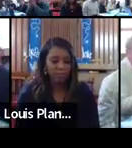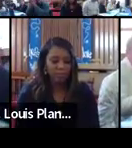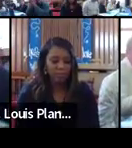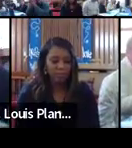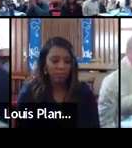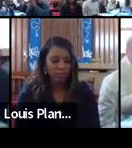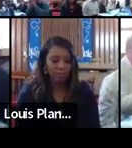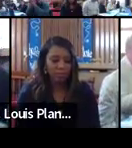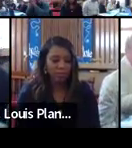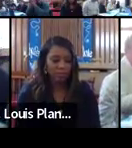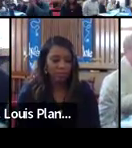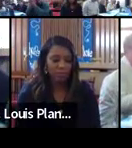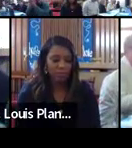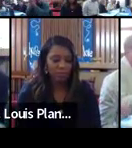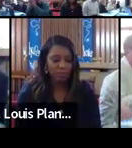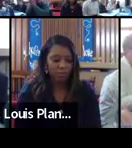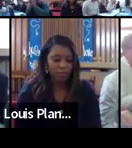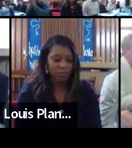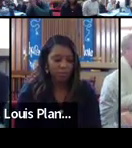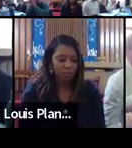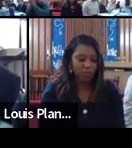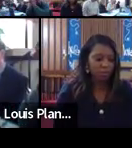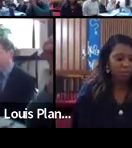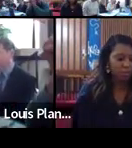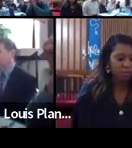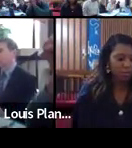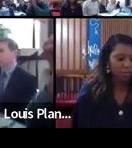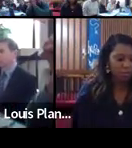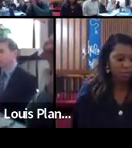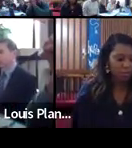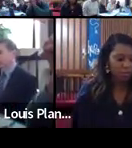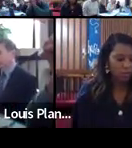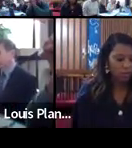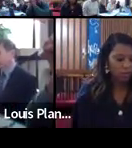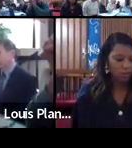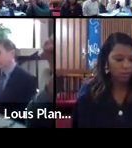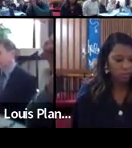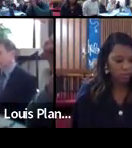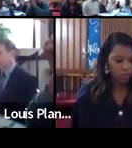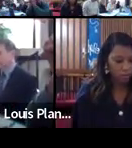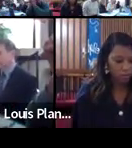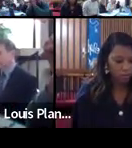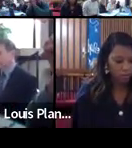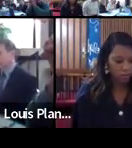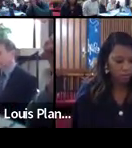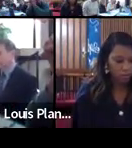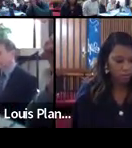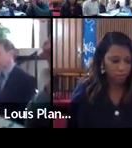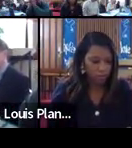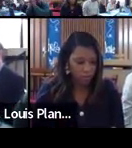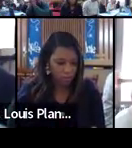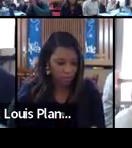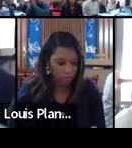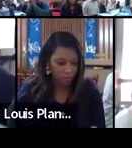for kind of building advocacy and collaboration and